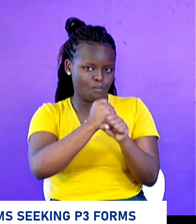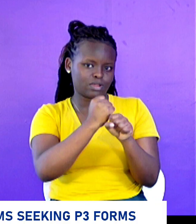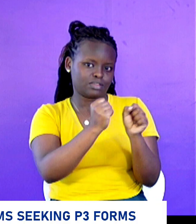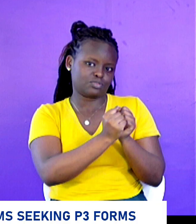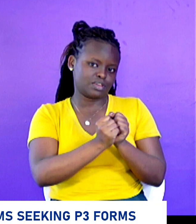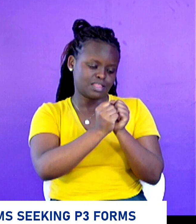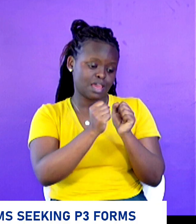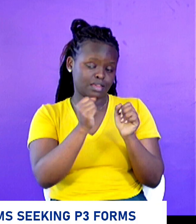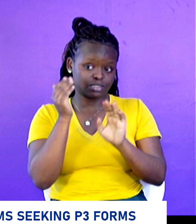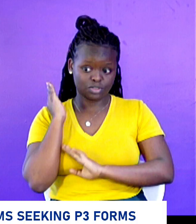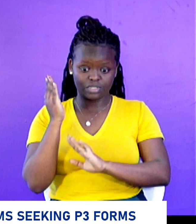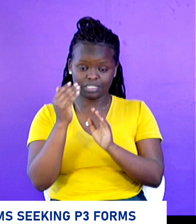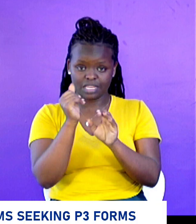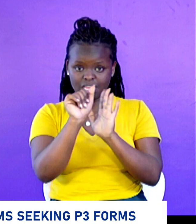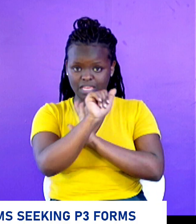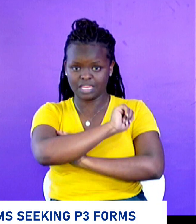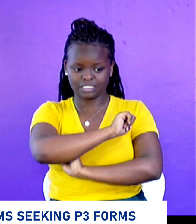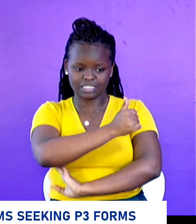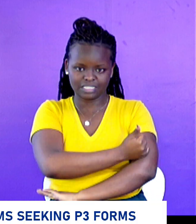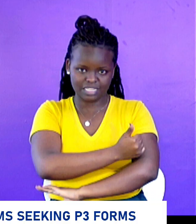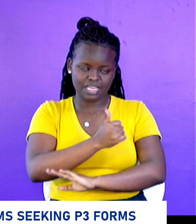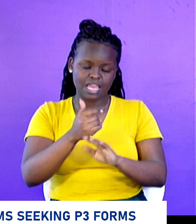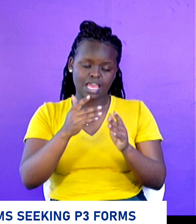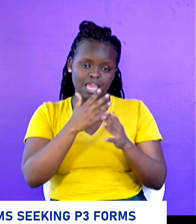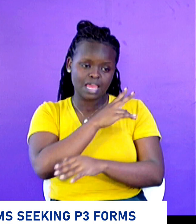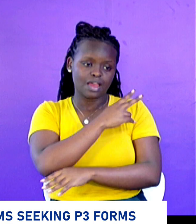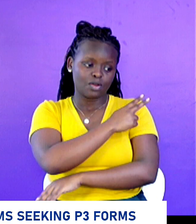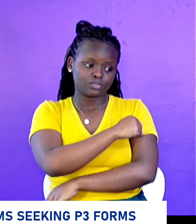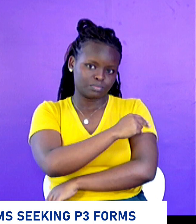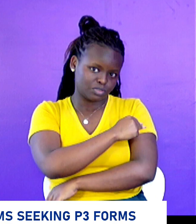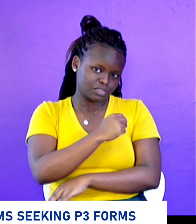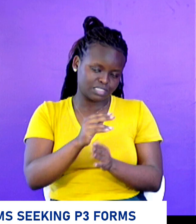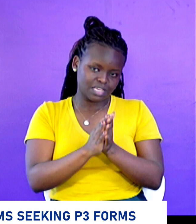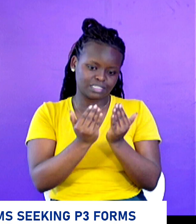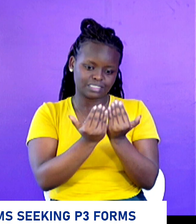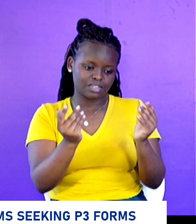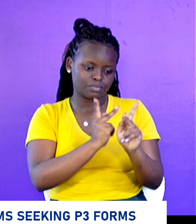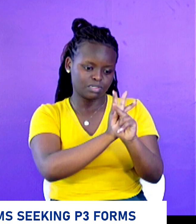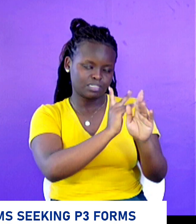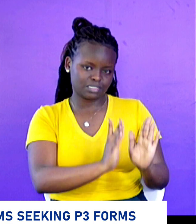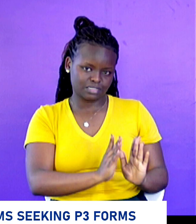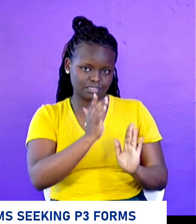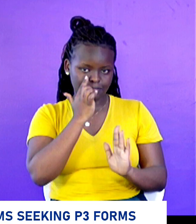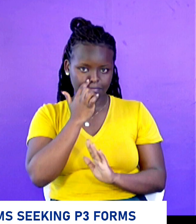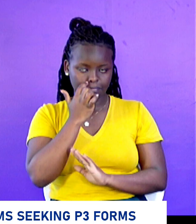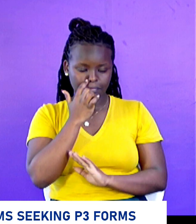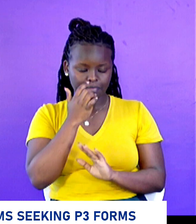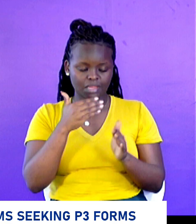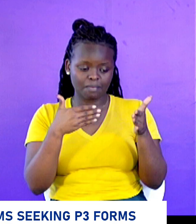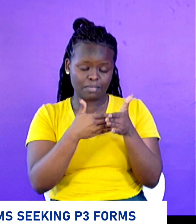agencies, health providers, and child protection actors to prevent GBV and